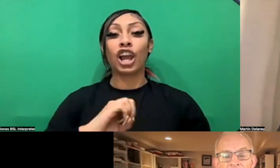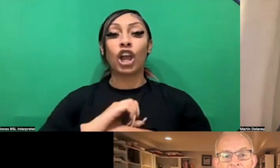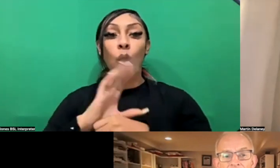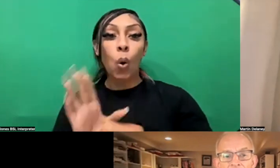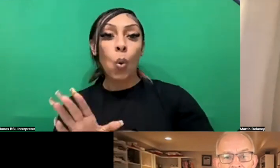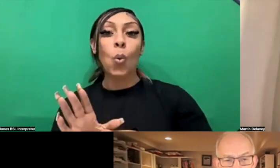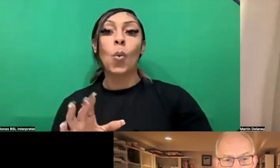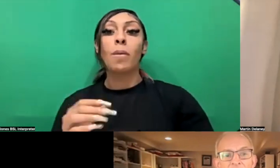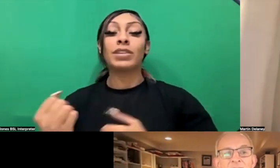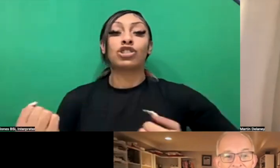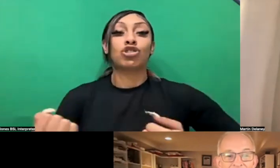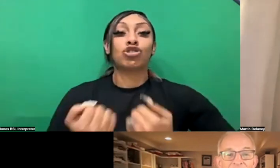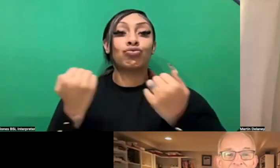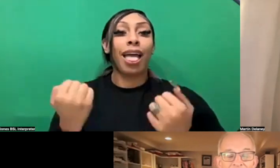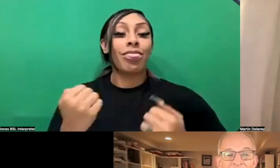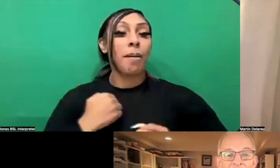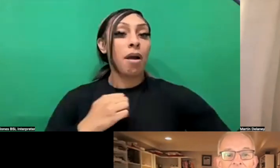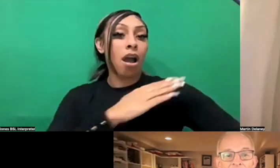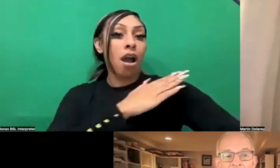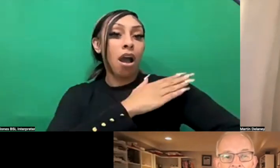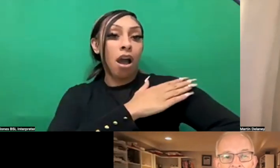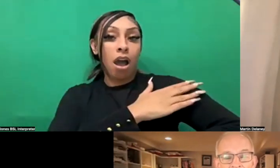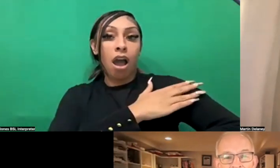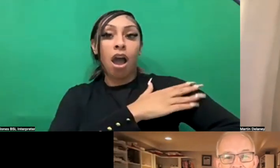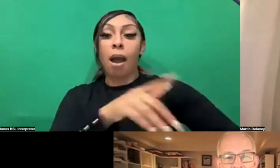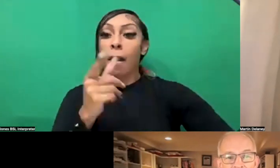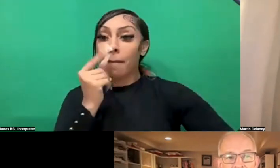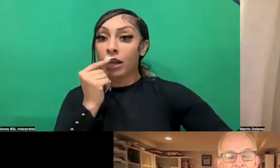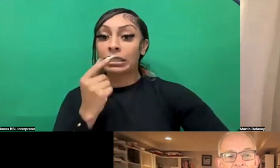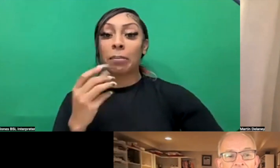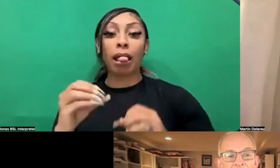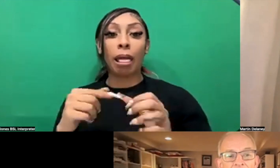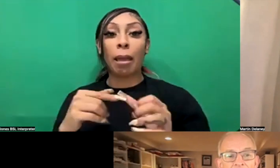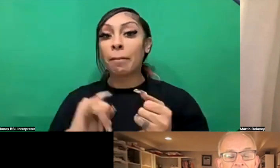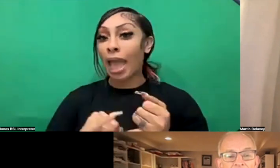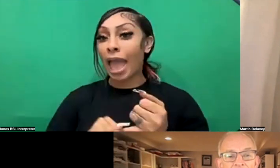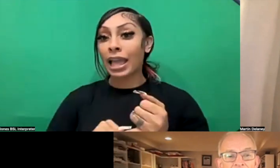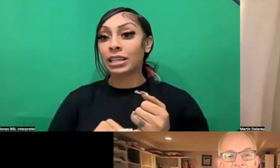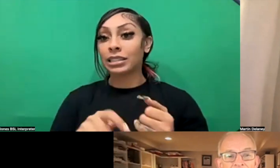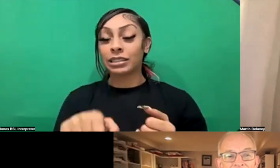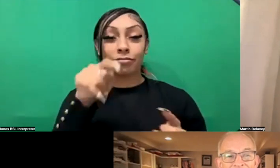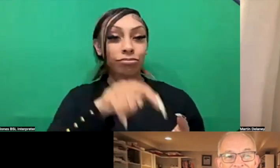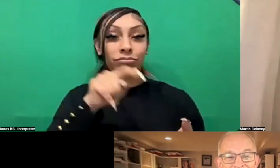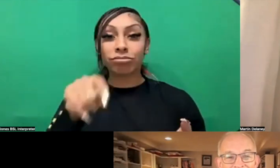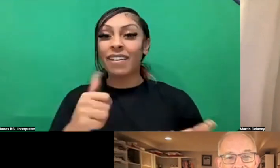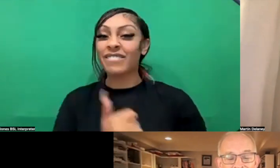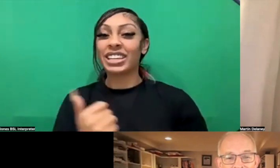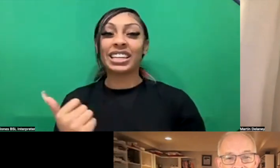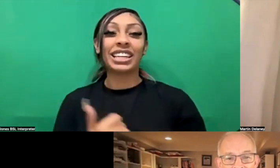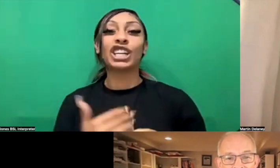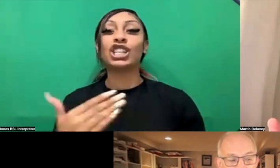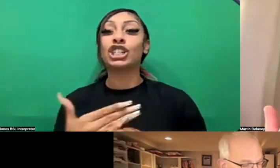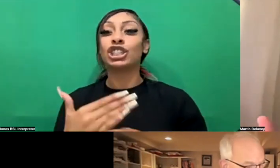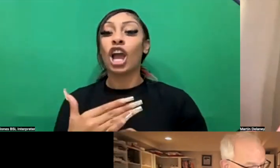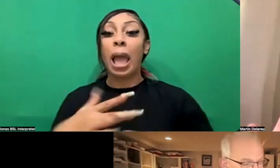my arms, and it really is possible to play. If you're a bass player, this just does a fantastic job of coming in and letting you do all your